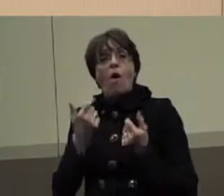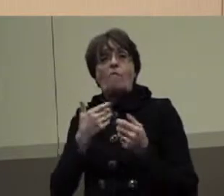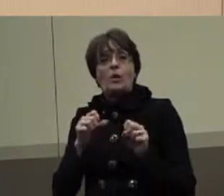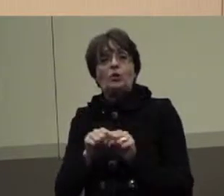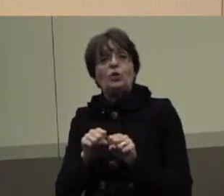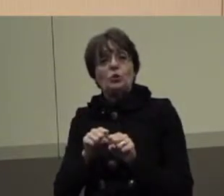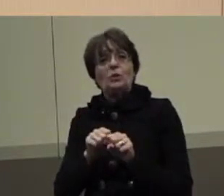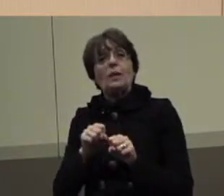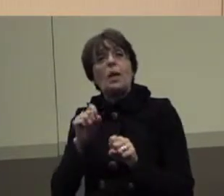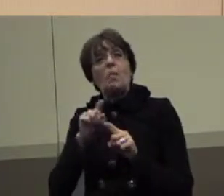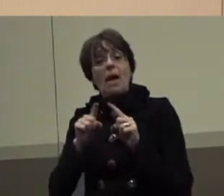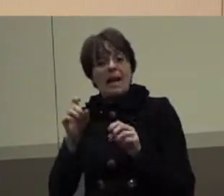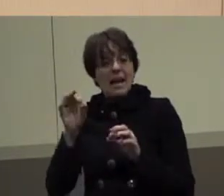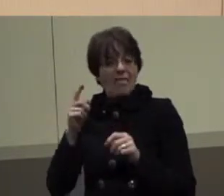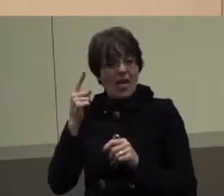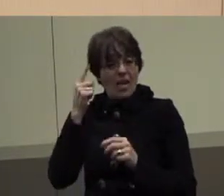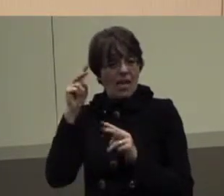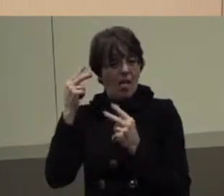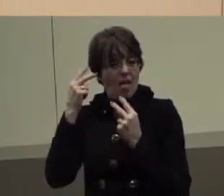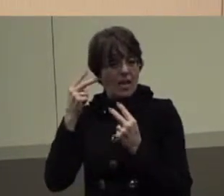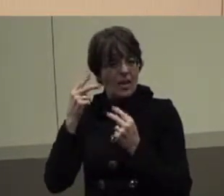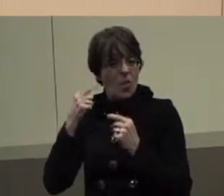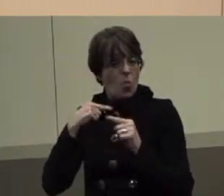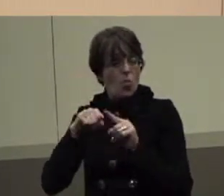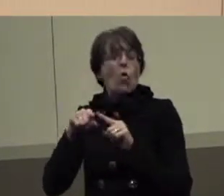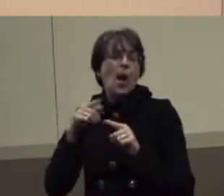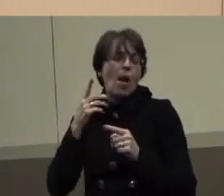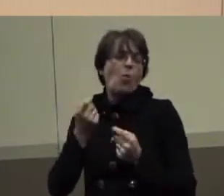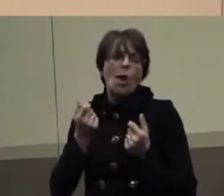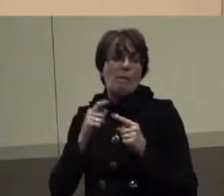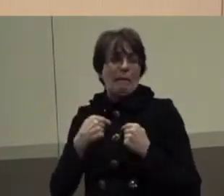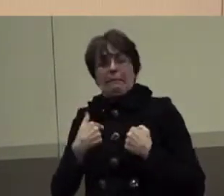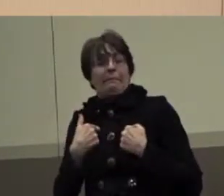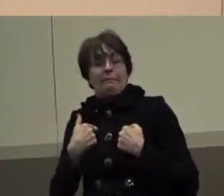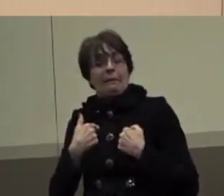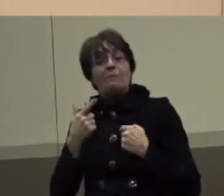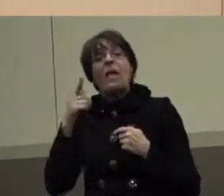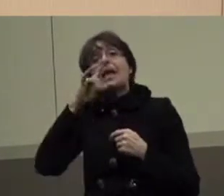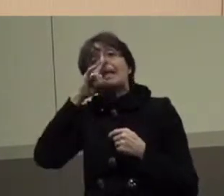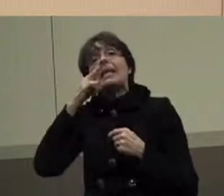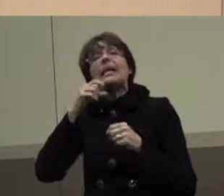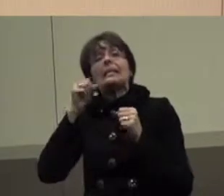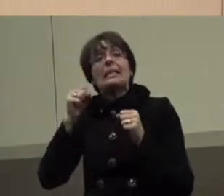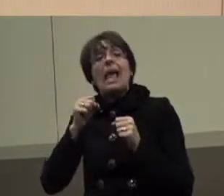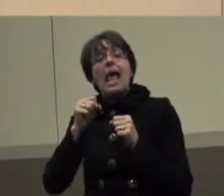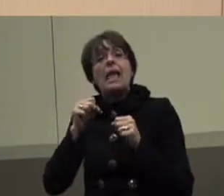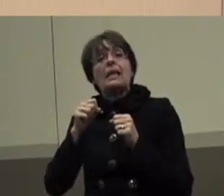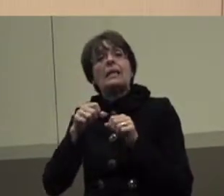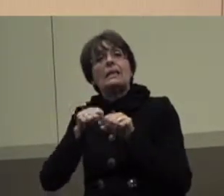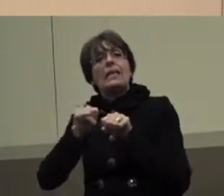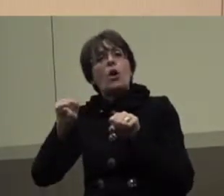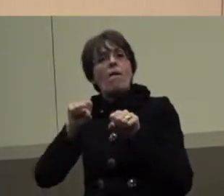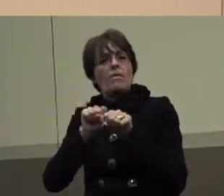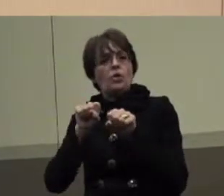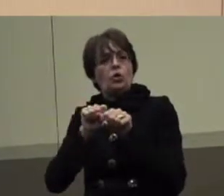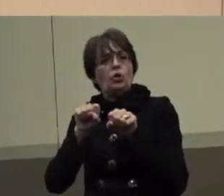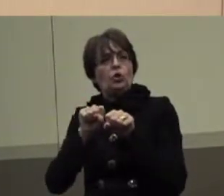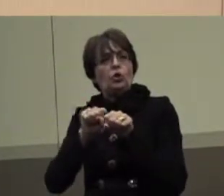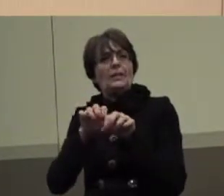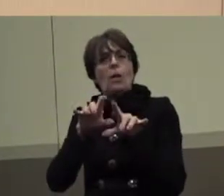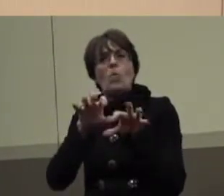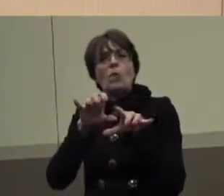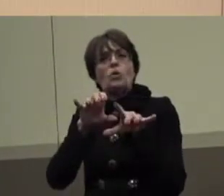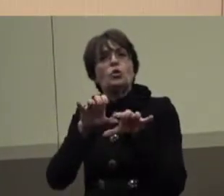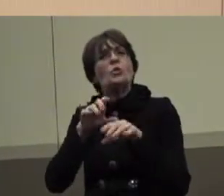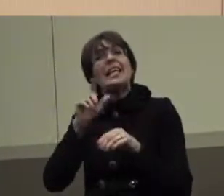would have been seen as rude. But I read a research article that said if kids can take their shoes off and wiggle their toes, it decreases anxiety